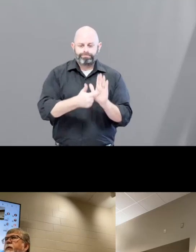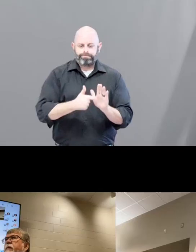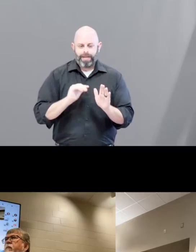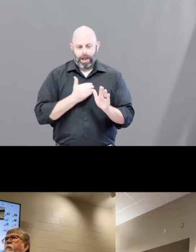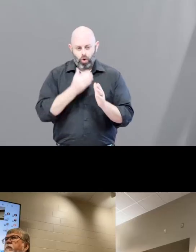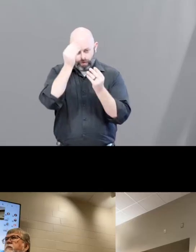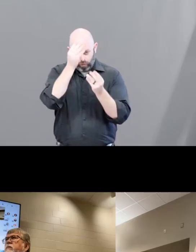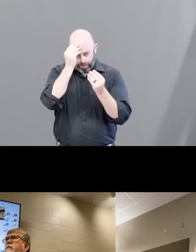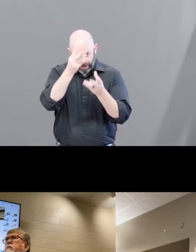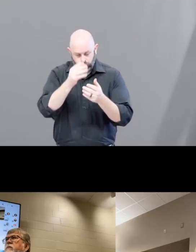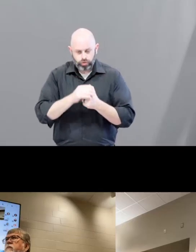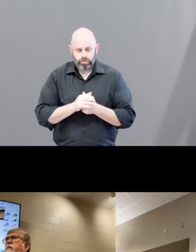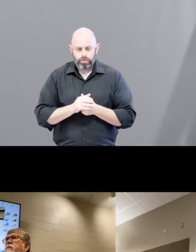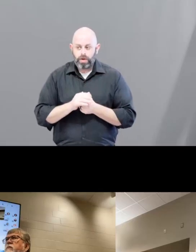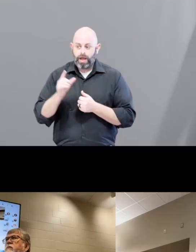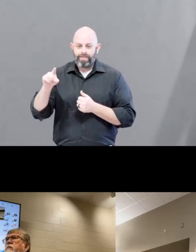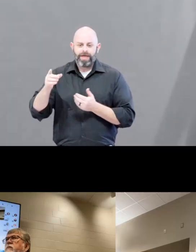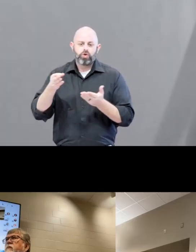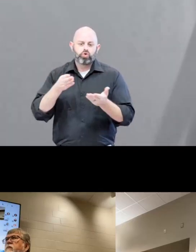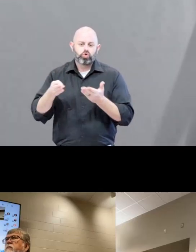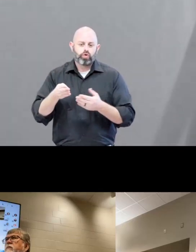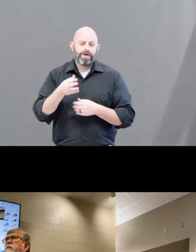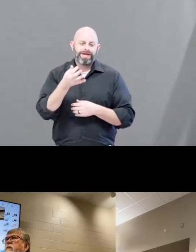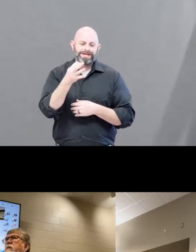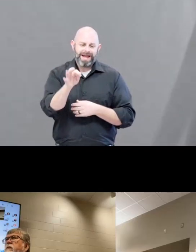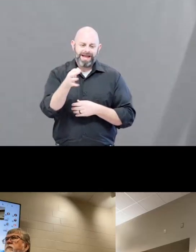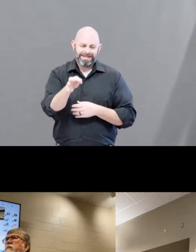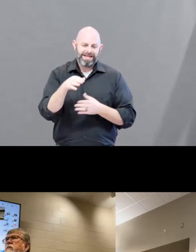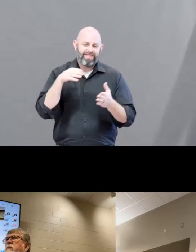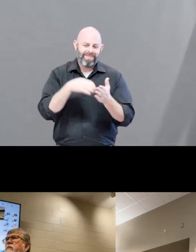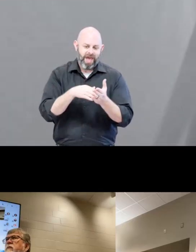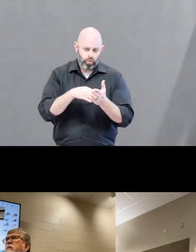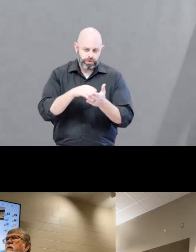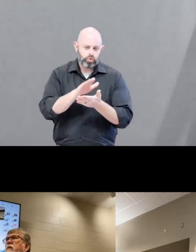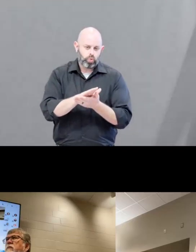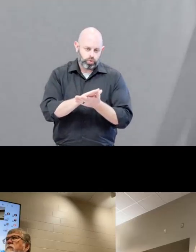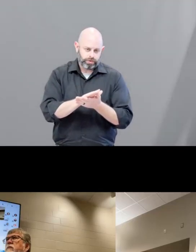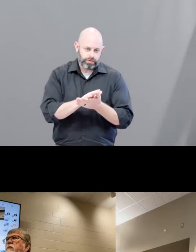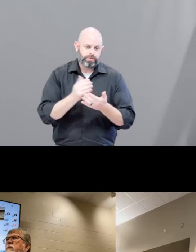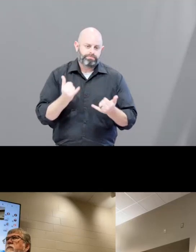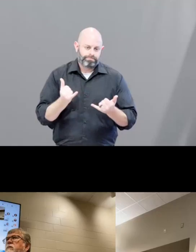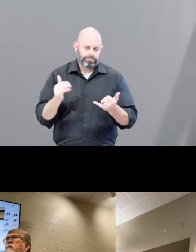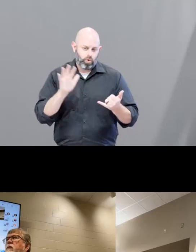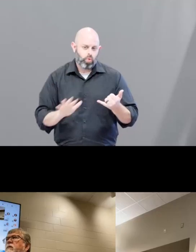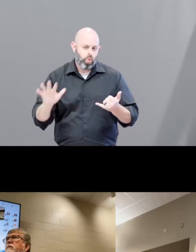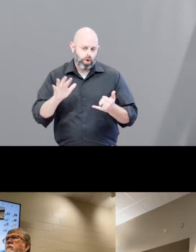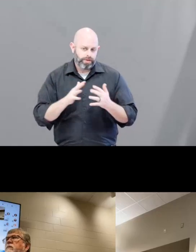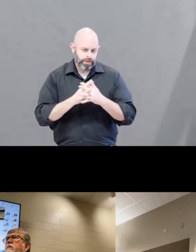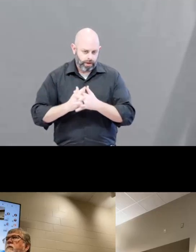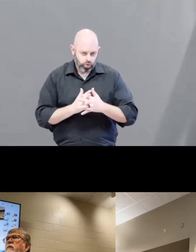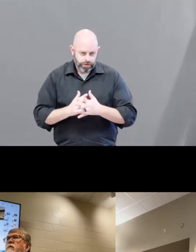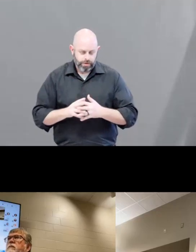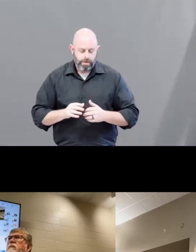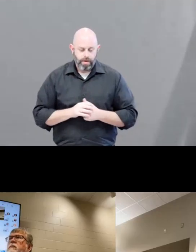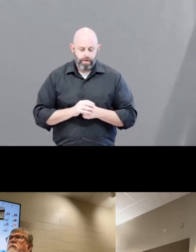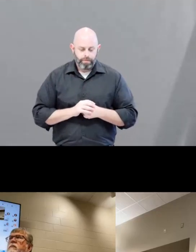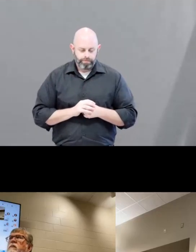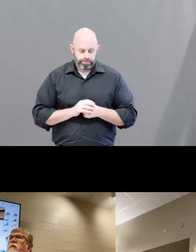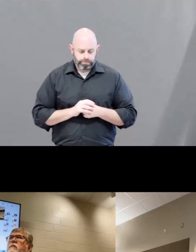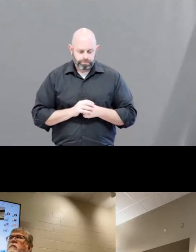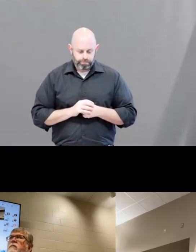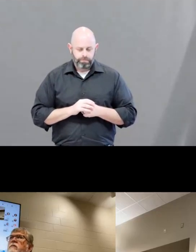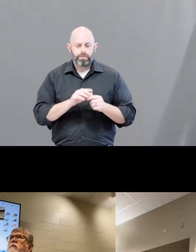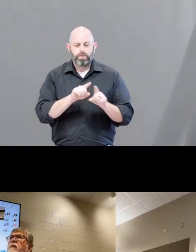there. They serve over 19,000 schools across the country, as